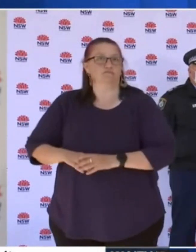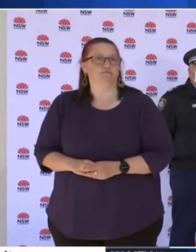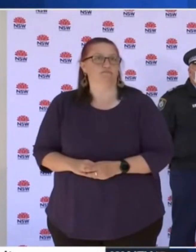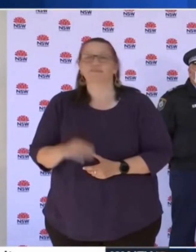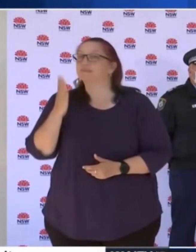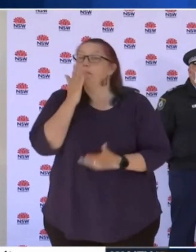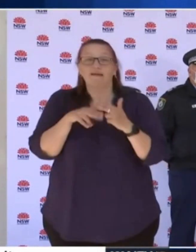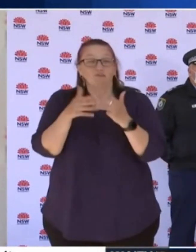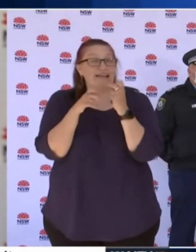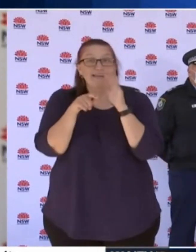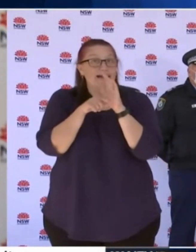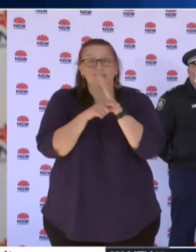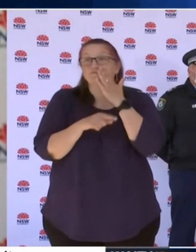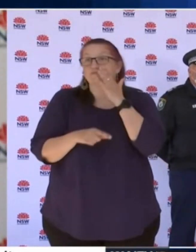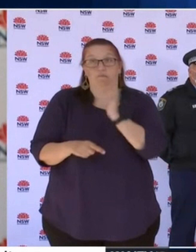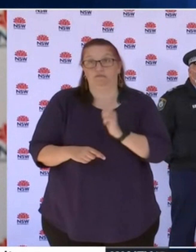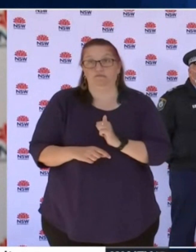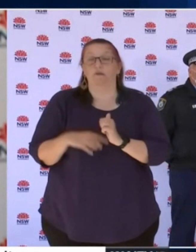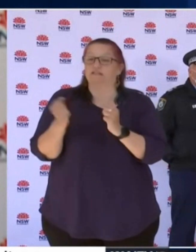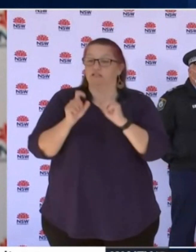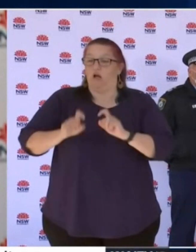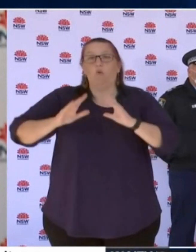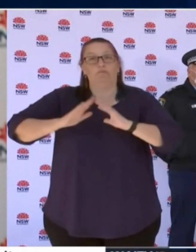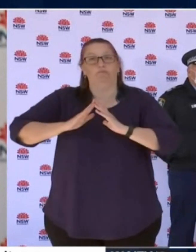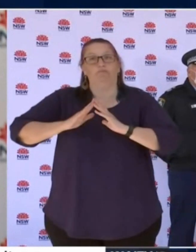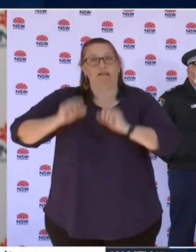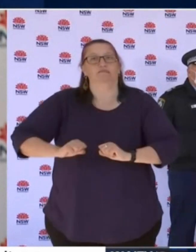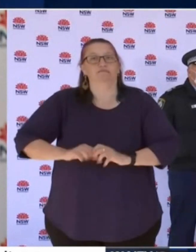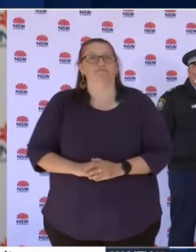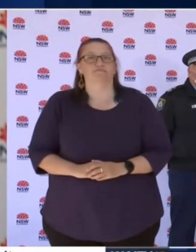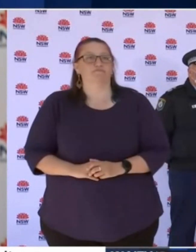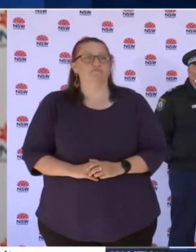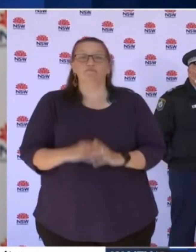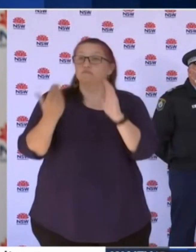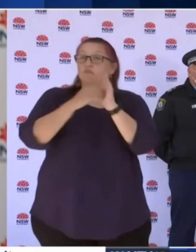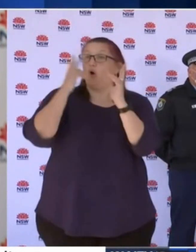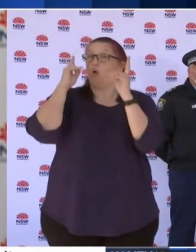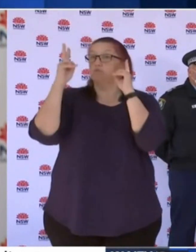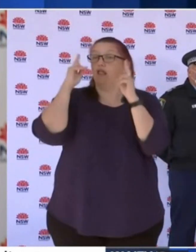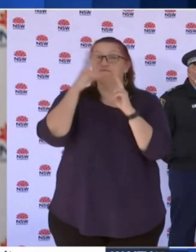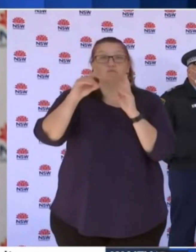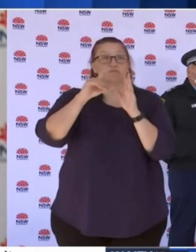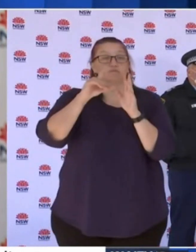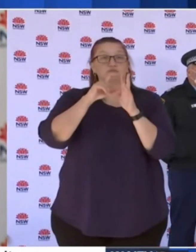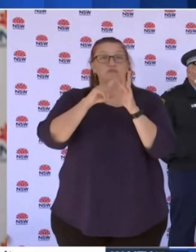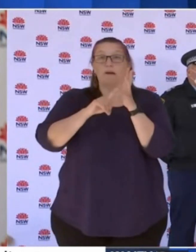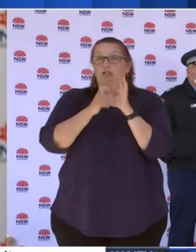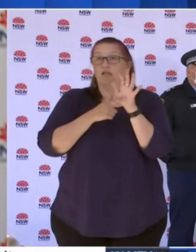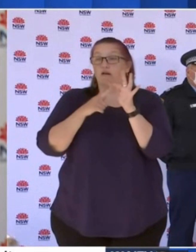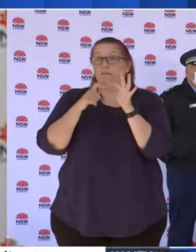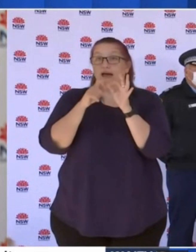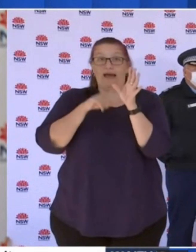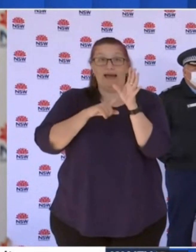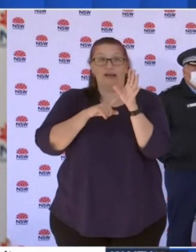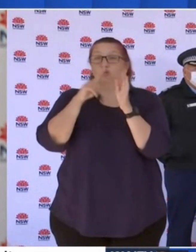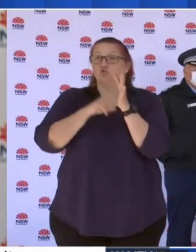linked to the Joe Bailey Double Bay, and 3 new cases are linked to the Life Cafe in Bondi Beach. So the total